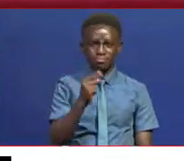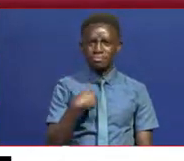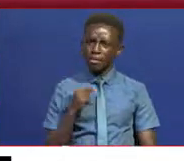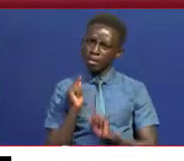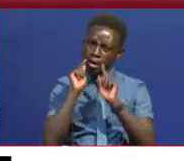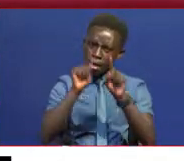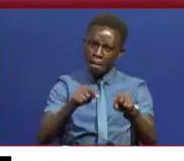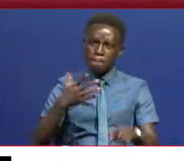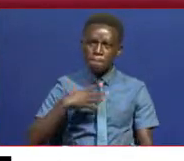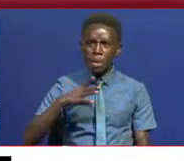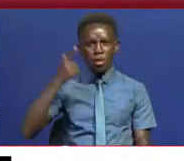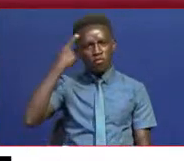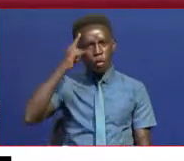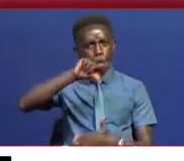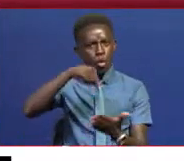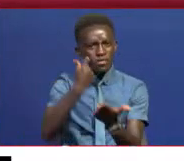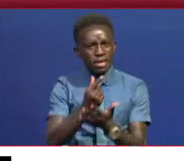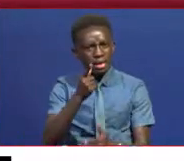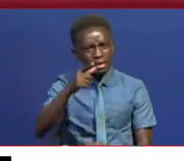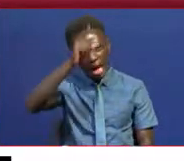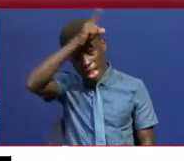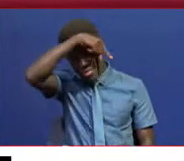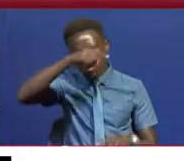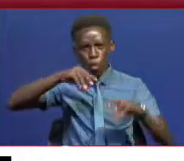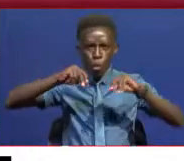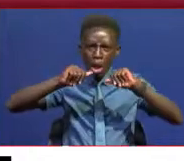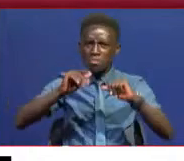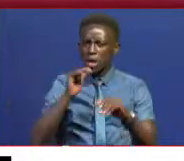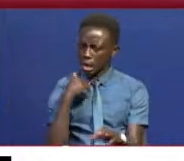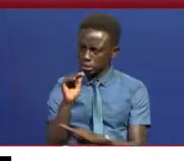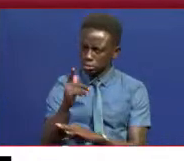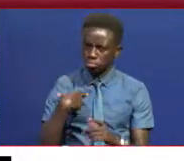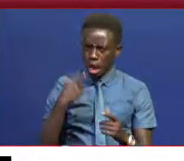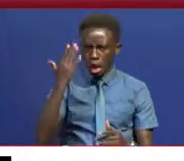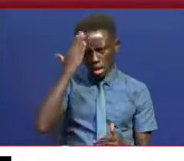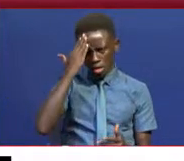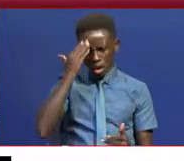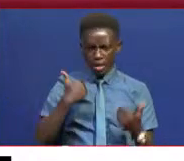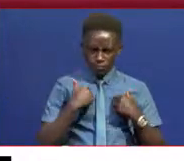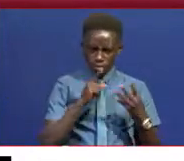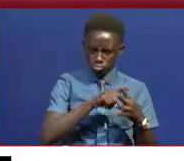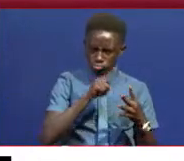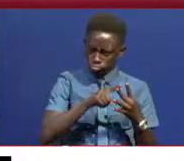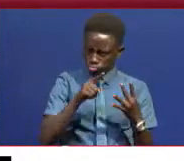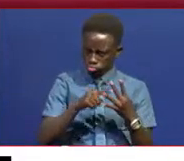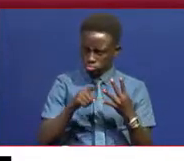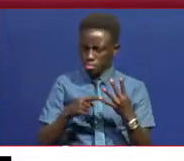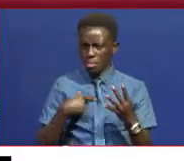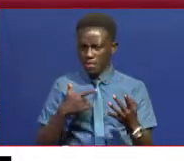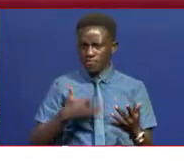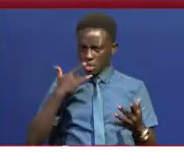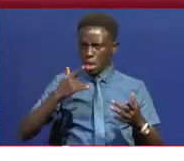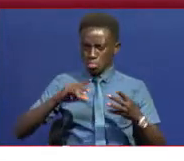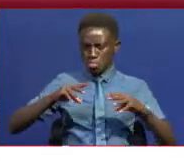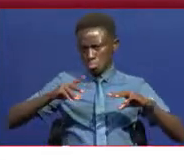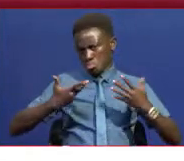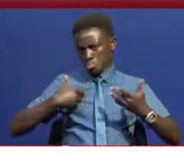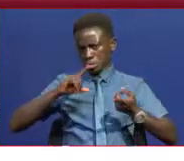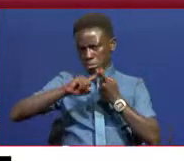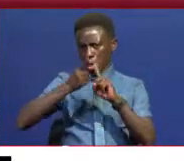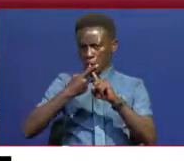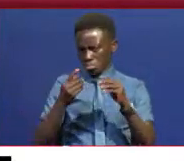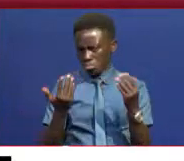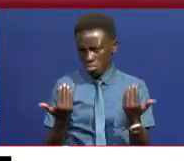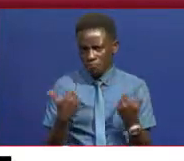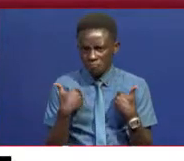qualifications, niseme nimeng'ana hii na hii na hii na ninaona kama nimefika hiyo kiwango. They'll assess if they feel nimefika